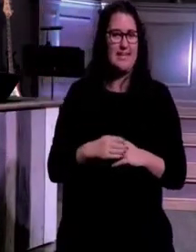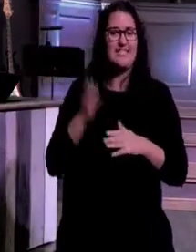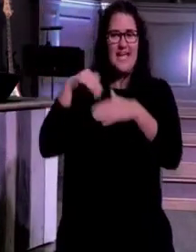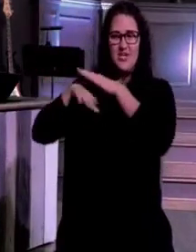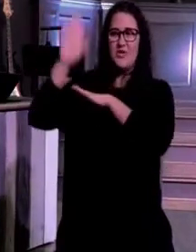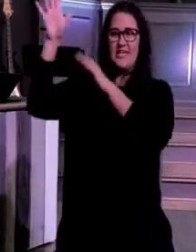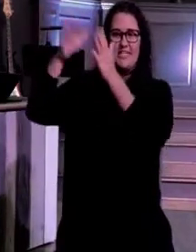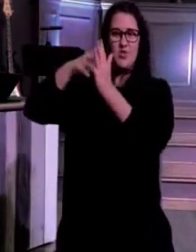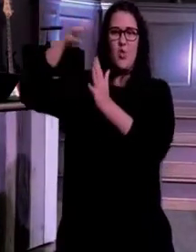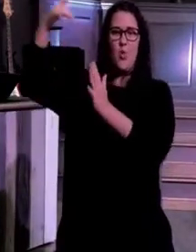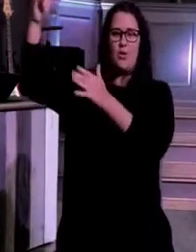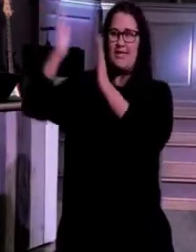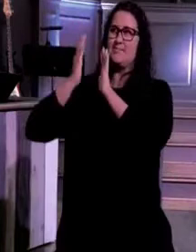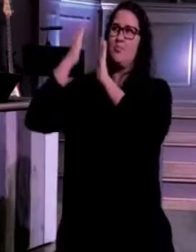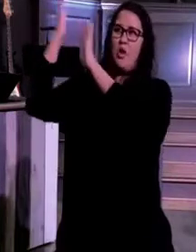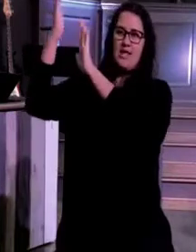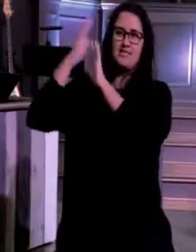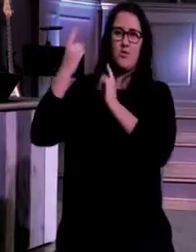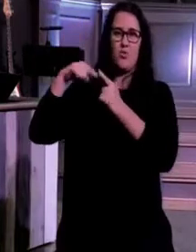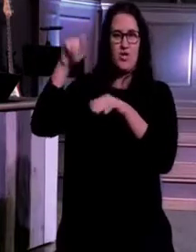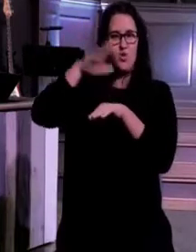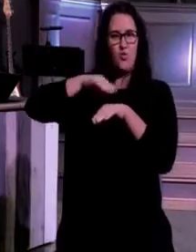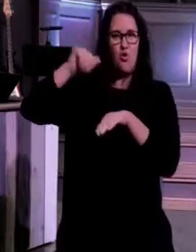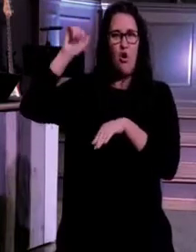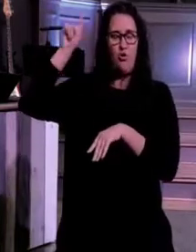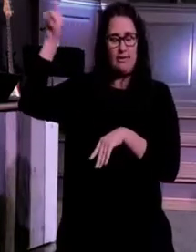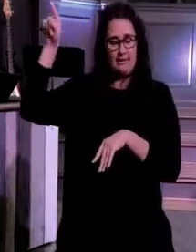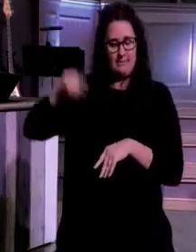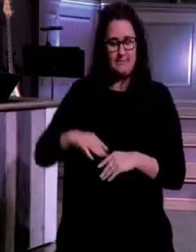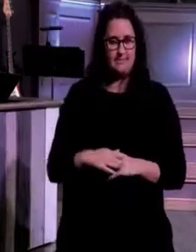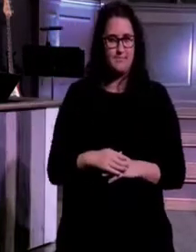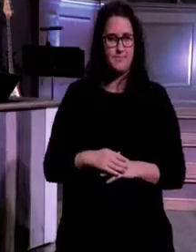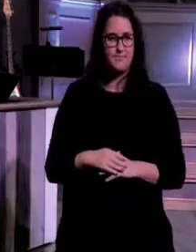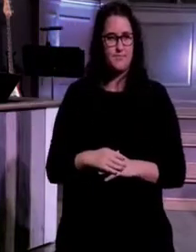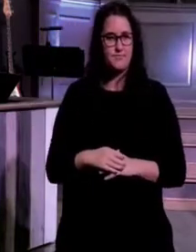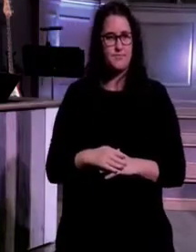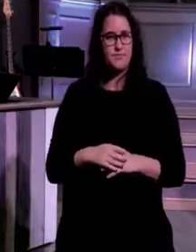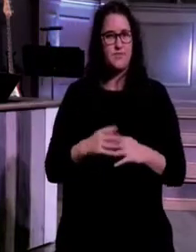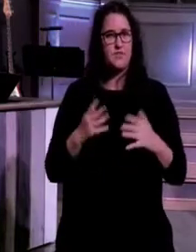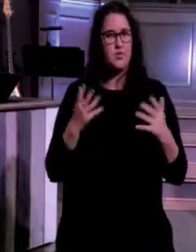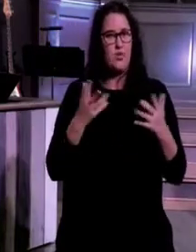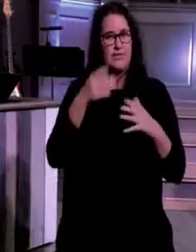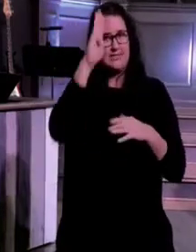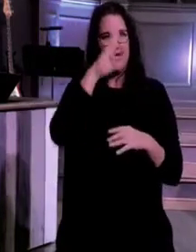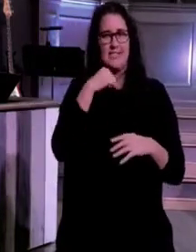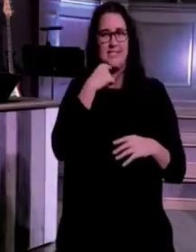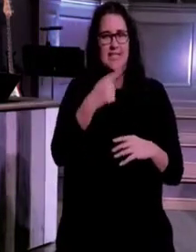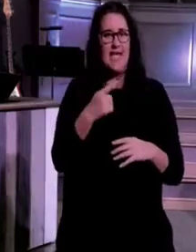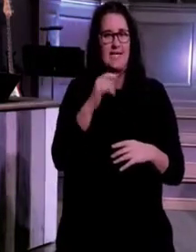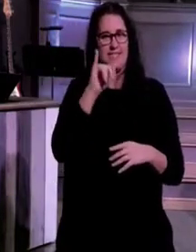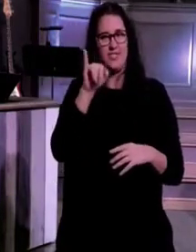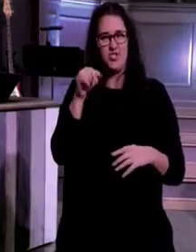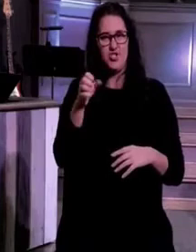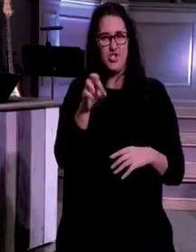glorious presence when you call unto him. What does God say as Jeremiah is given this